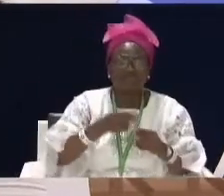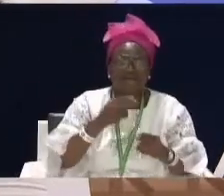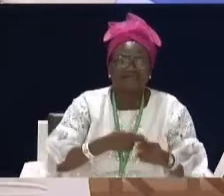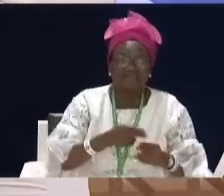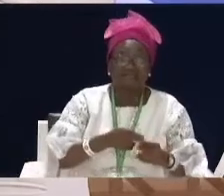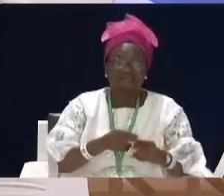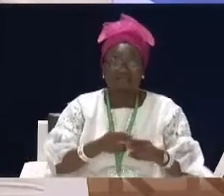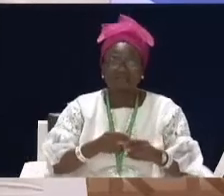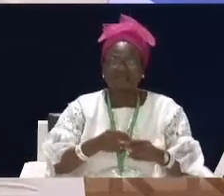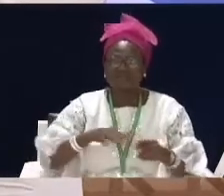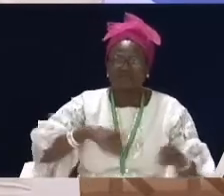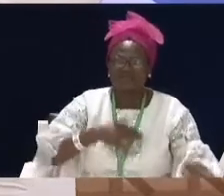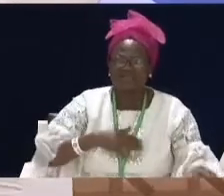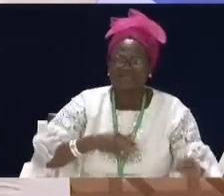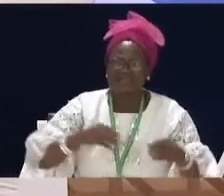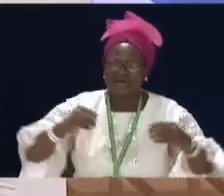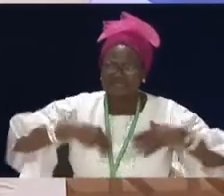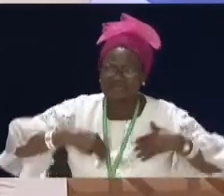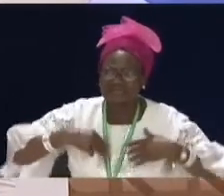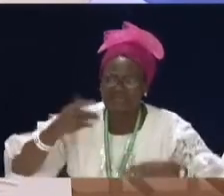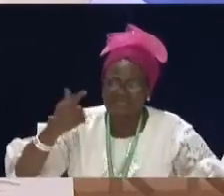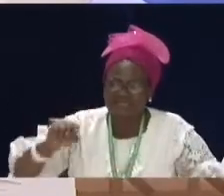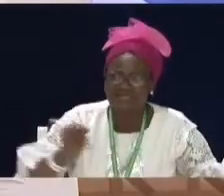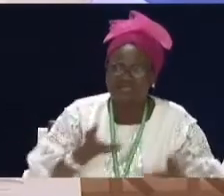Please bless the offering of your children.